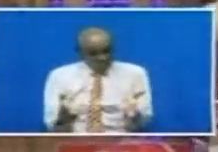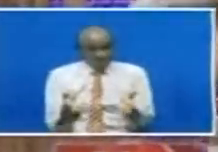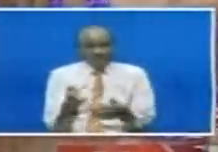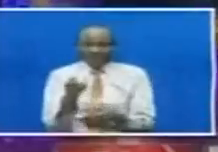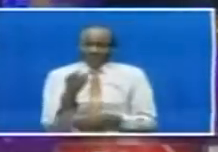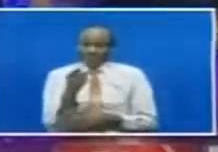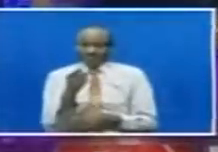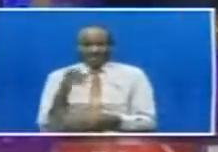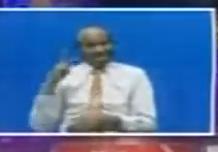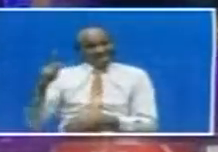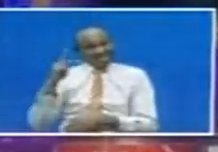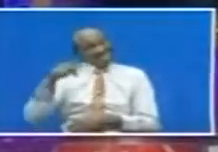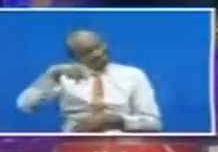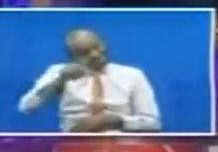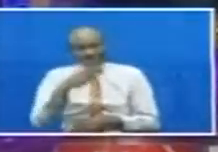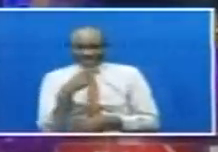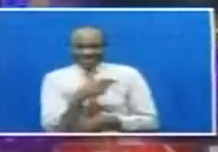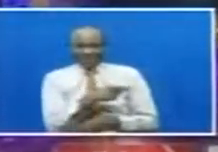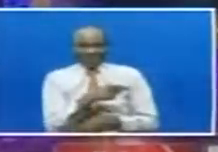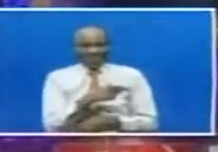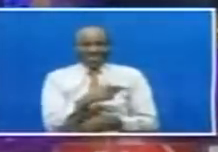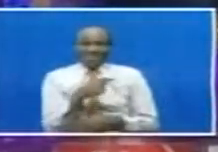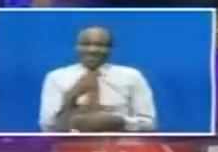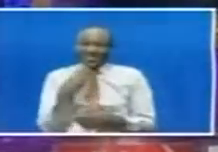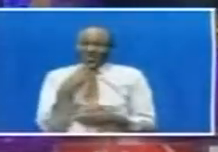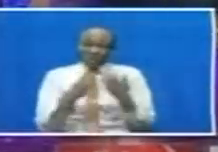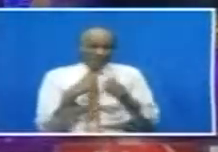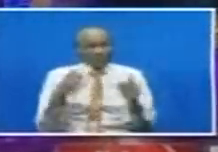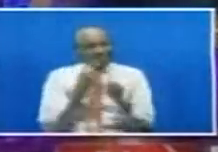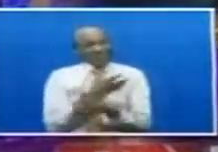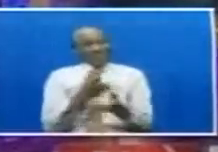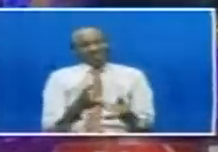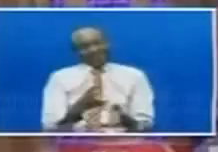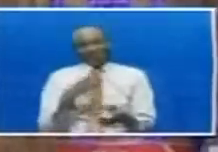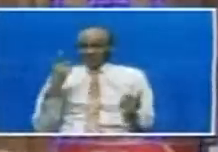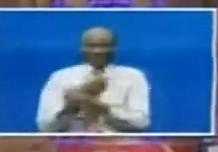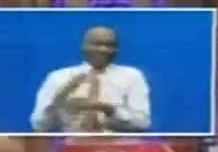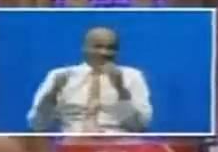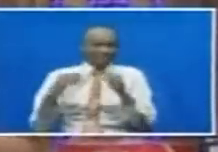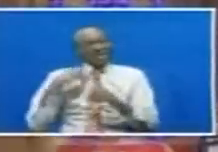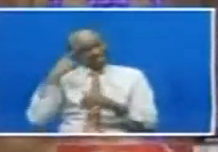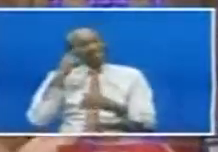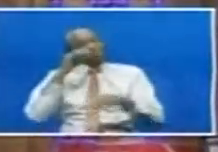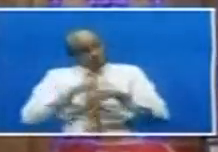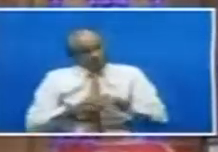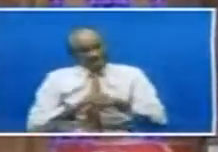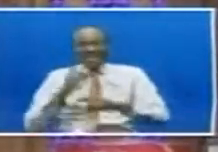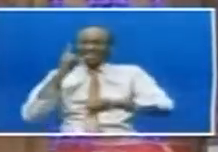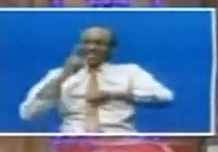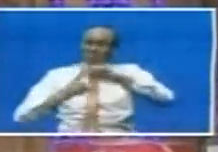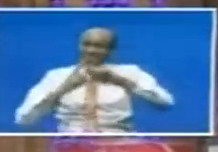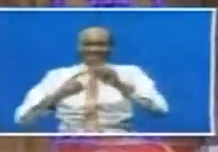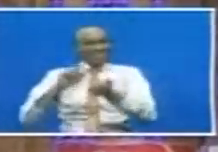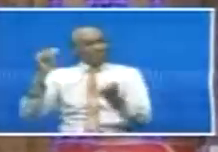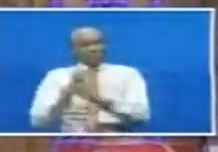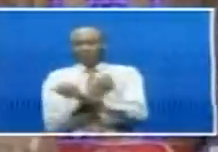speaking at a different level, and he's talking about cabinet appointments and so on. It's a good thing. I think there's no substitute, as he